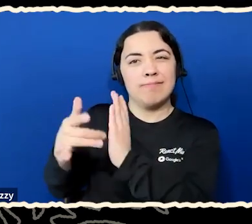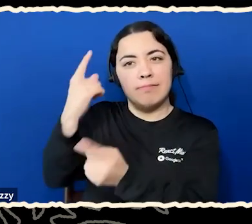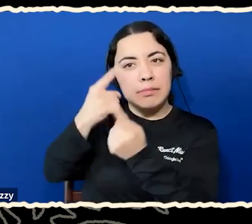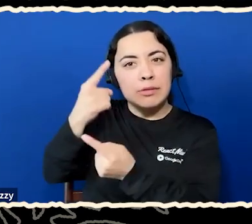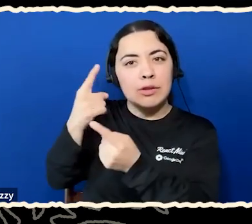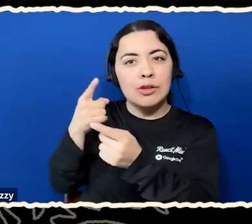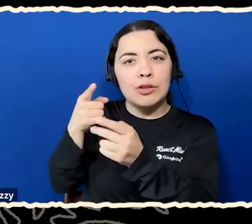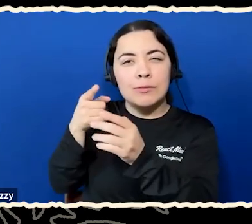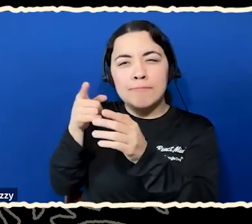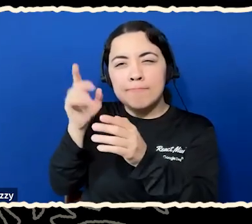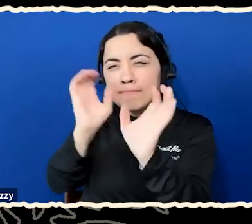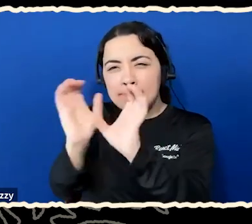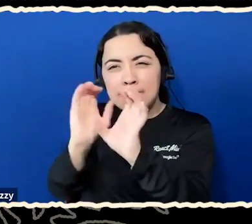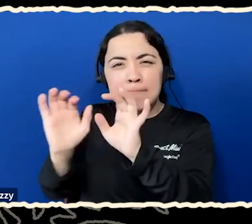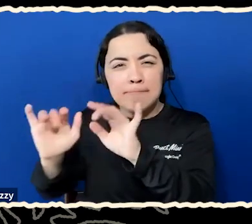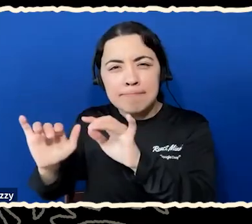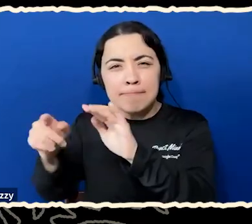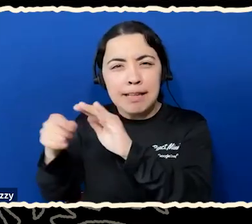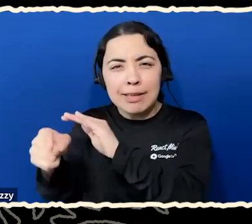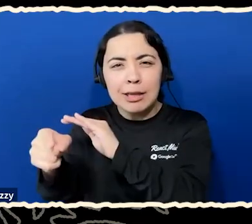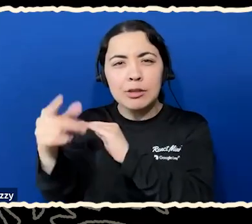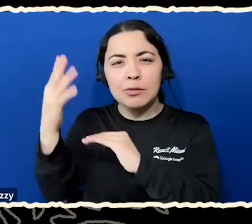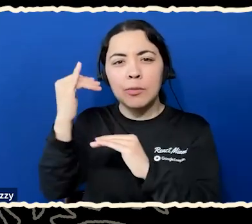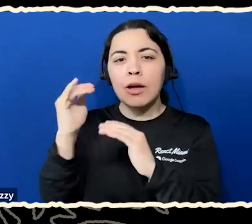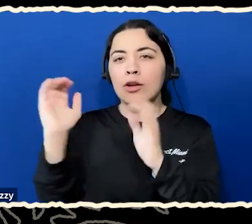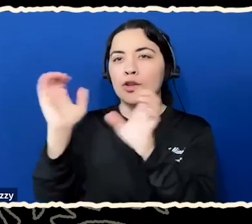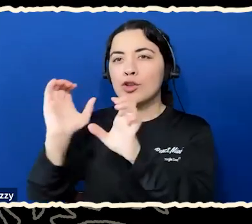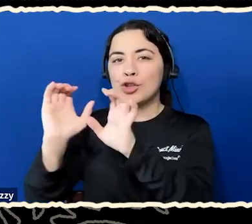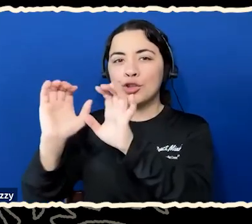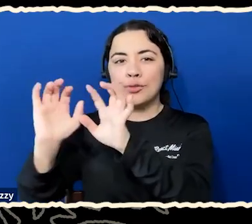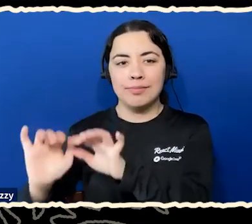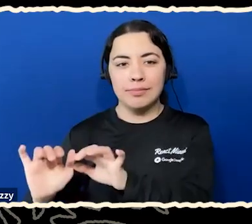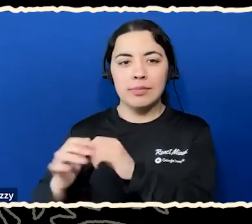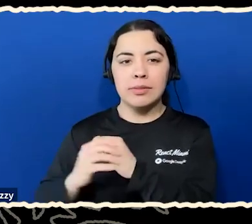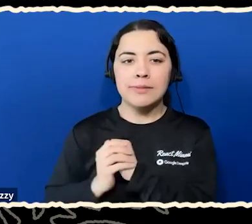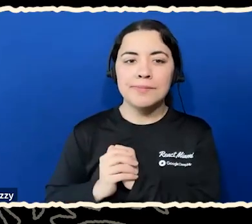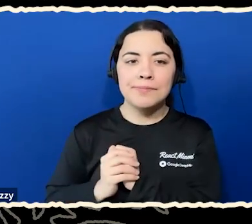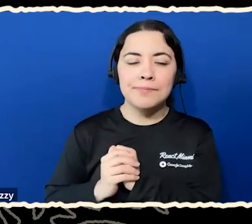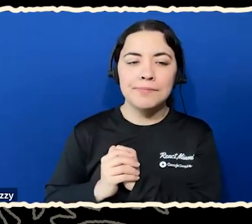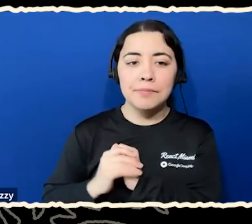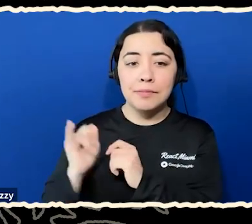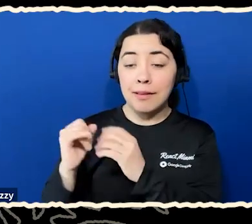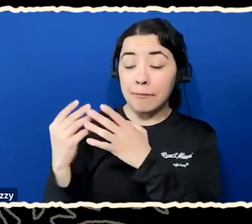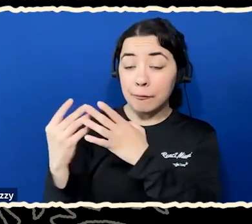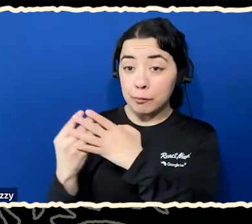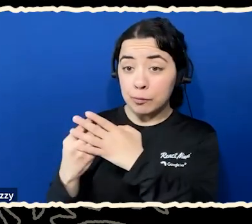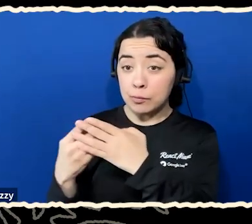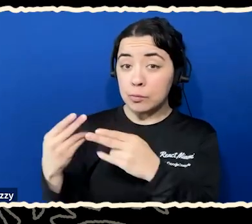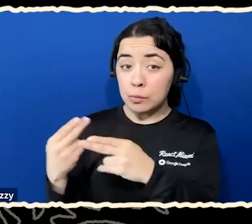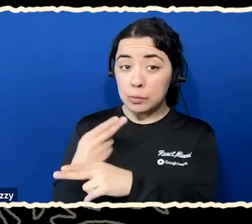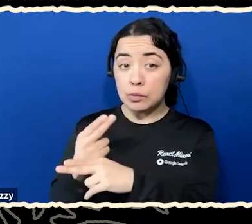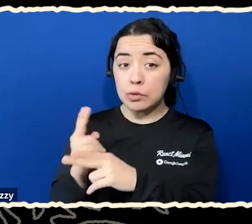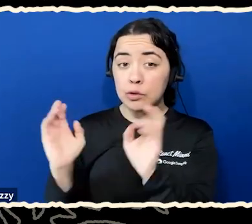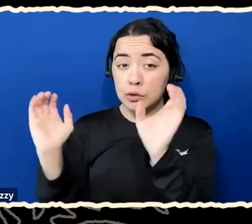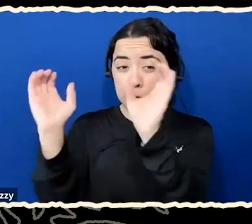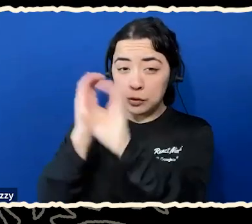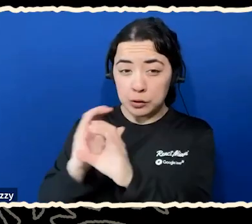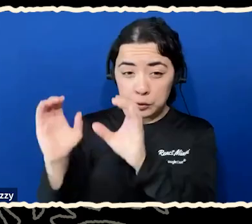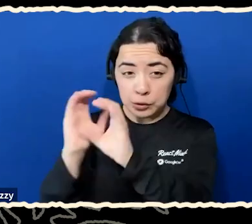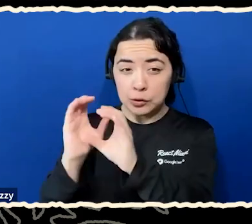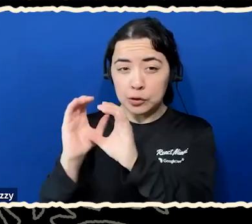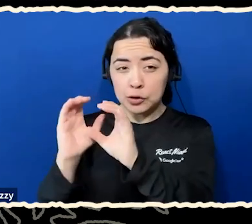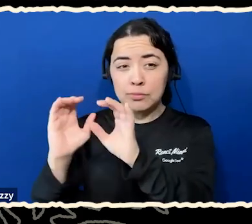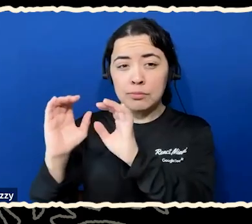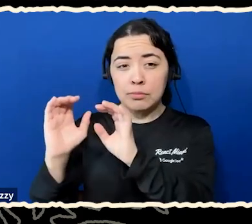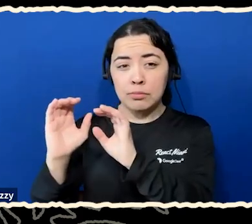here. So that one and these filters are using search params, re-fetching data, and